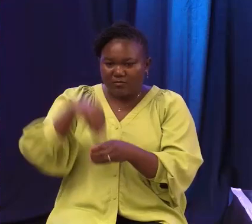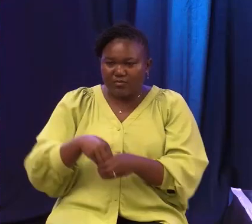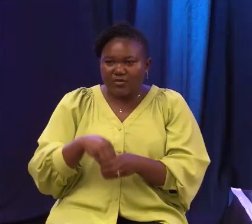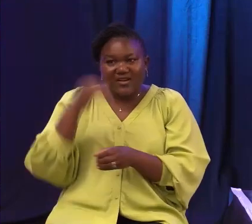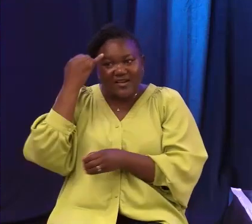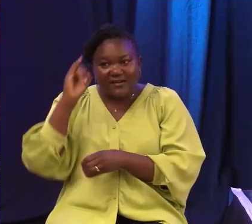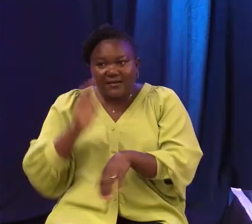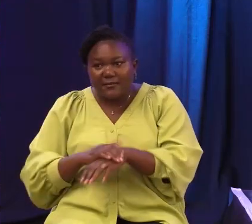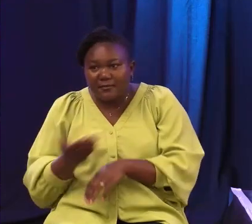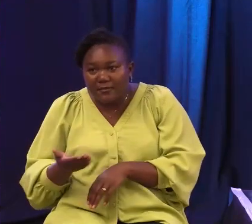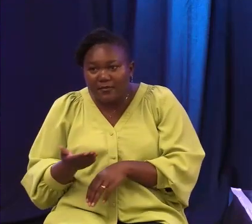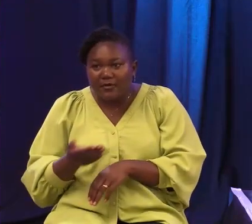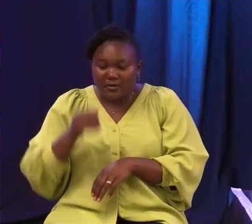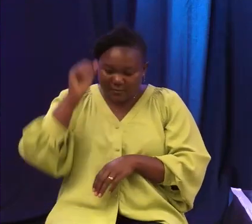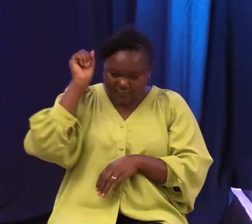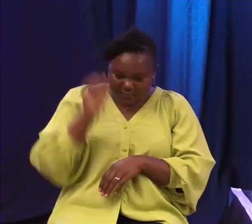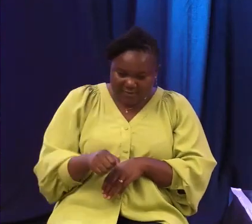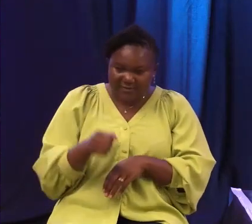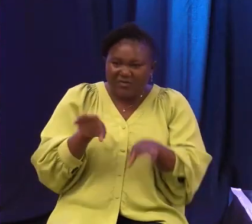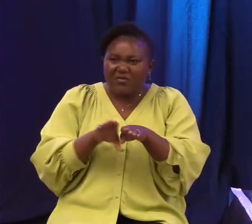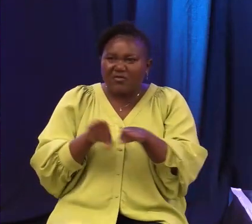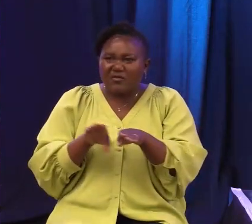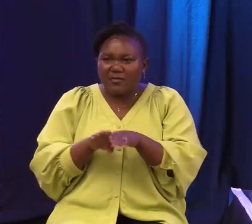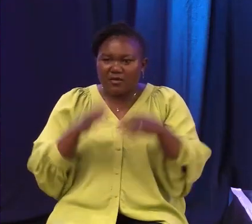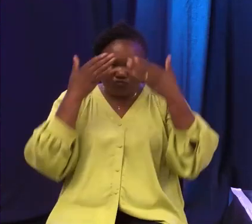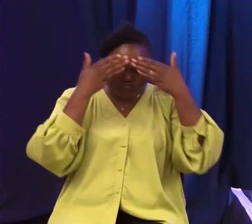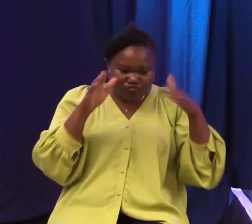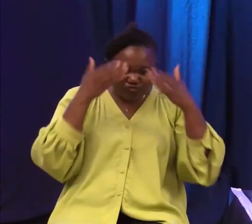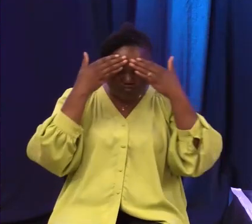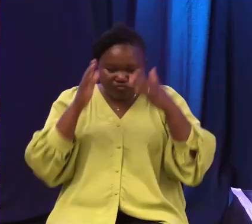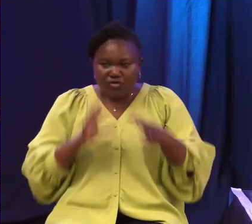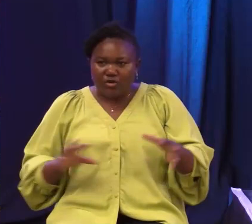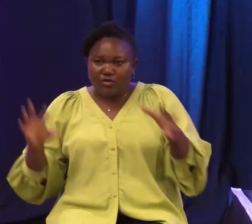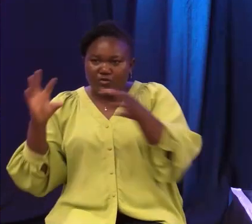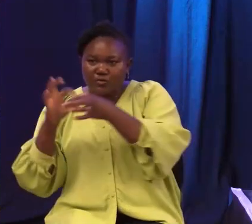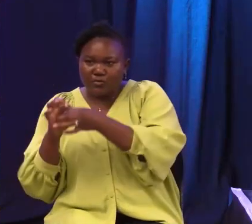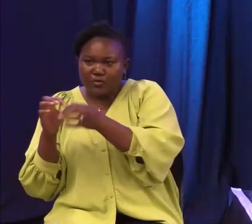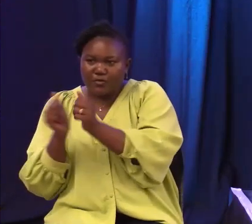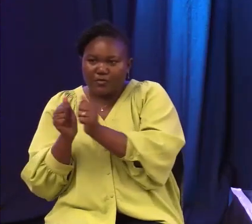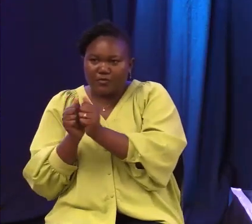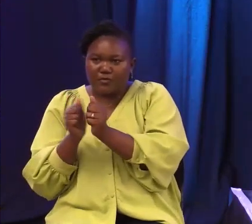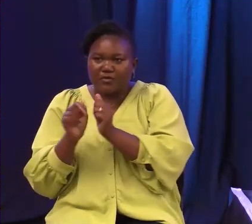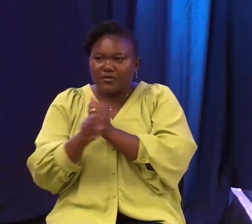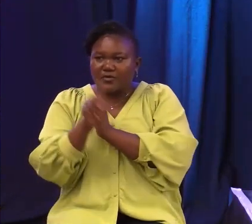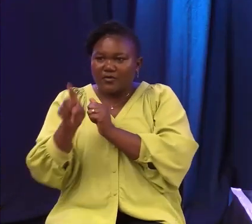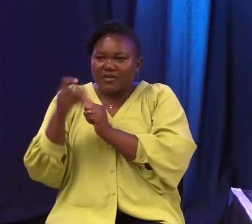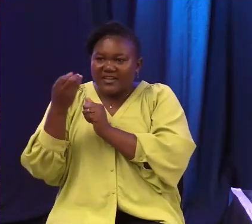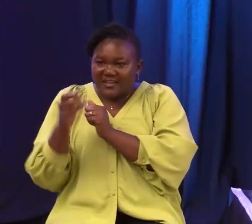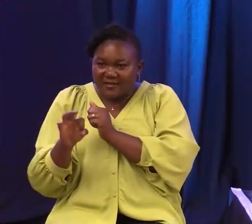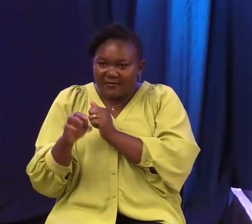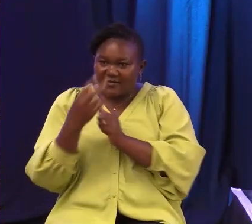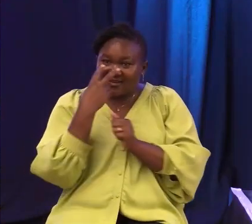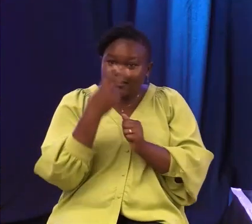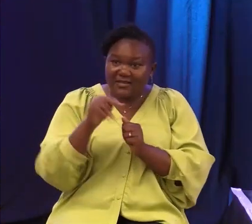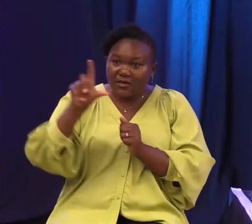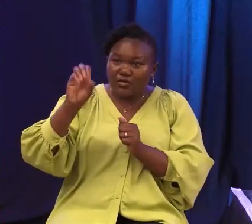is basically to create awareness and to have a link, to make a connection for you guys. When you see this